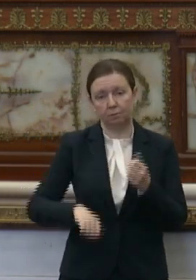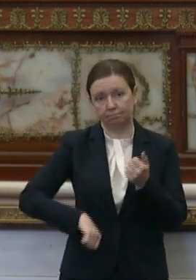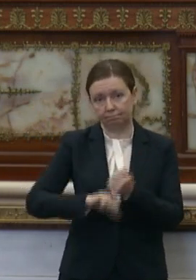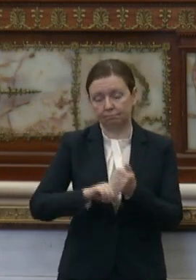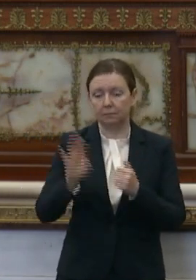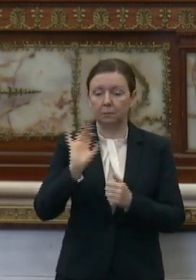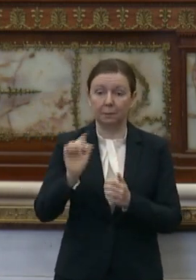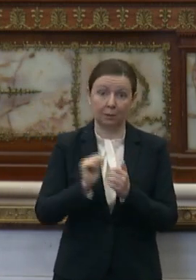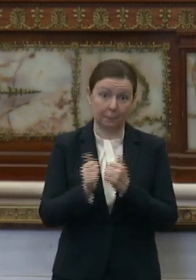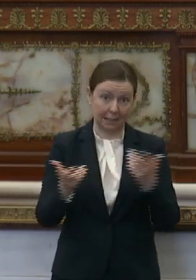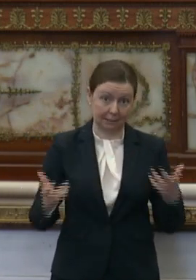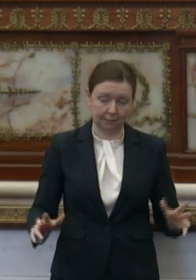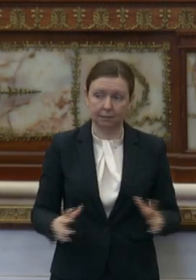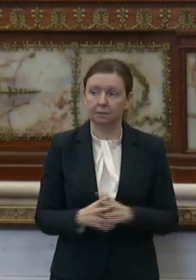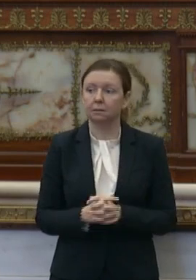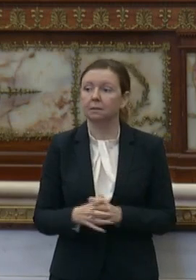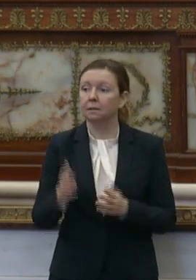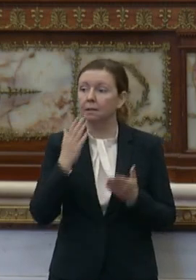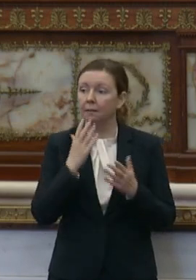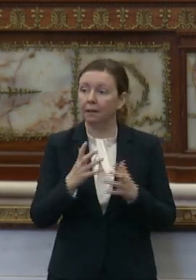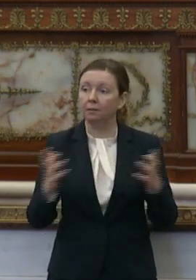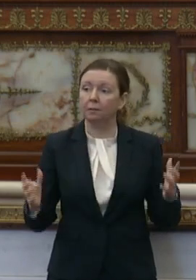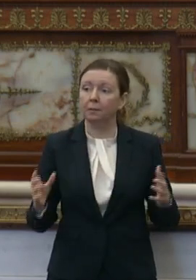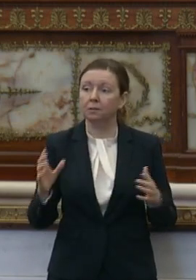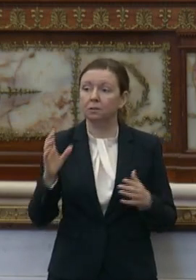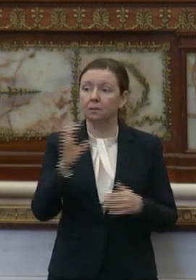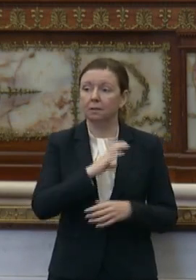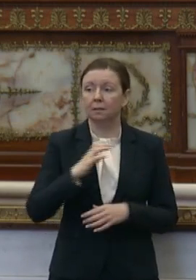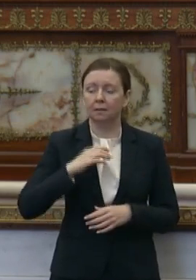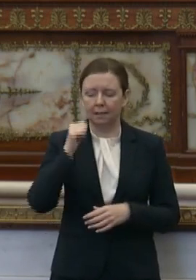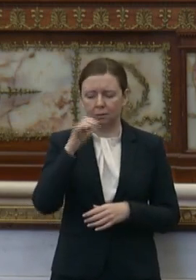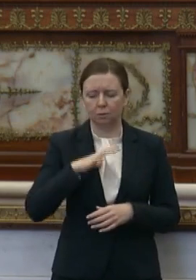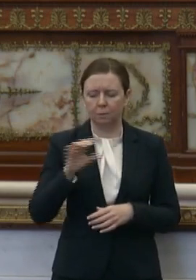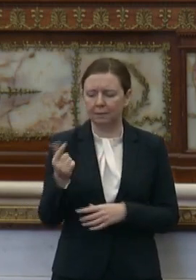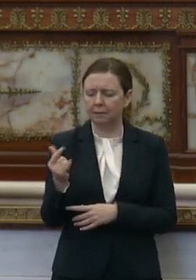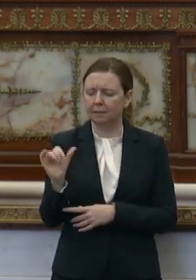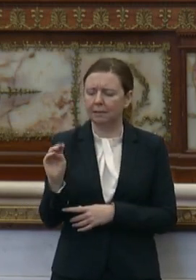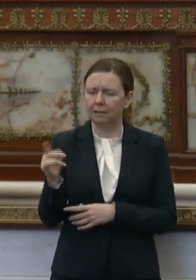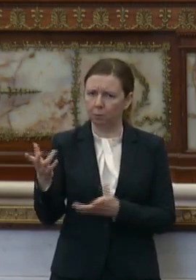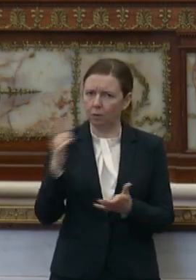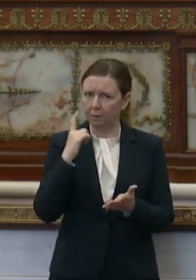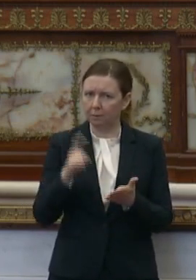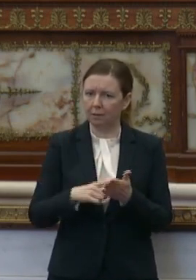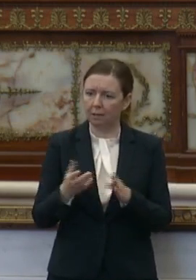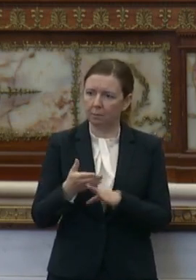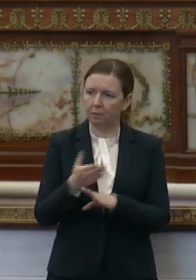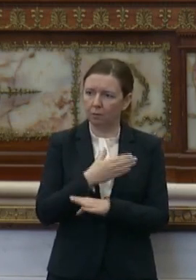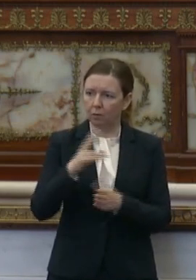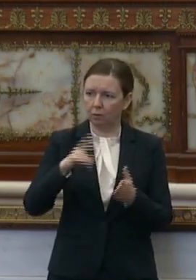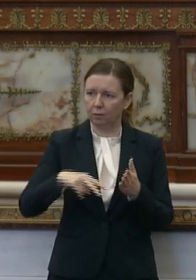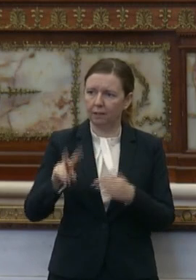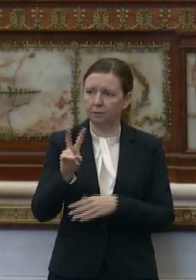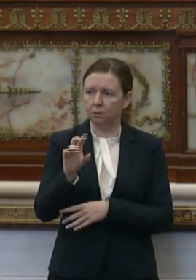bill passes. Thank you very much. Councilwoman Gimm, I think you wanted to be recognized before the reading of